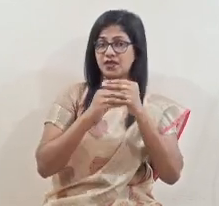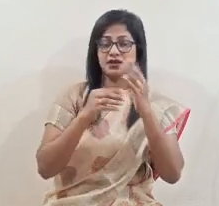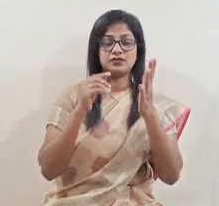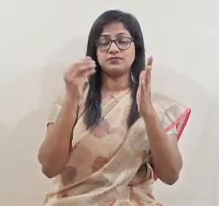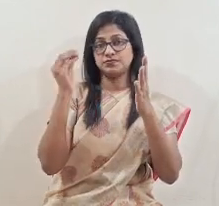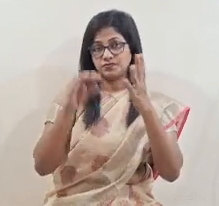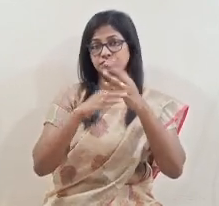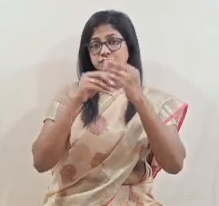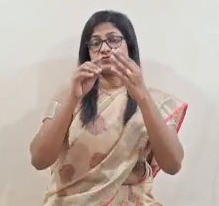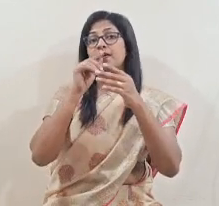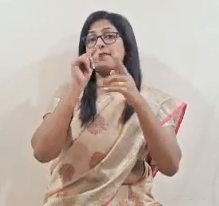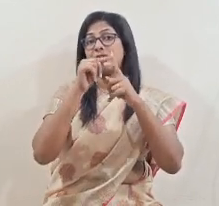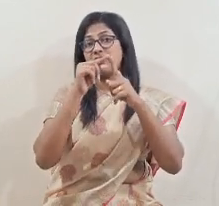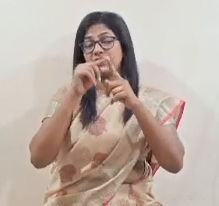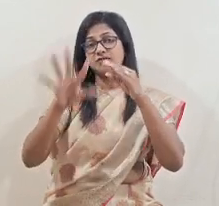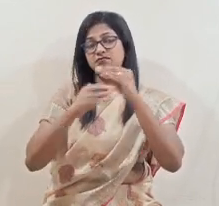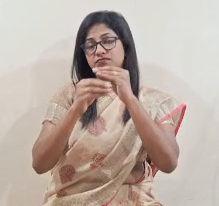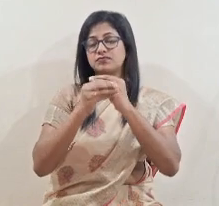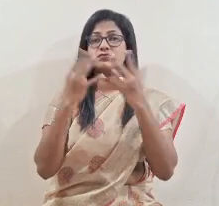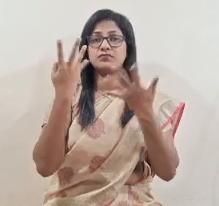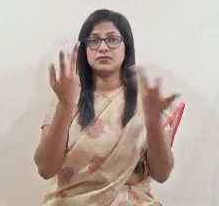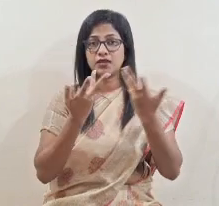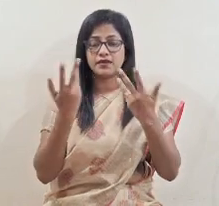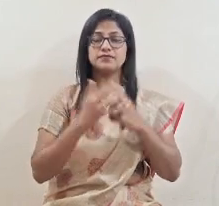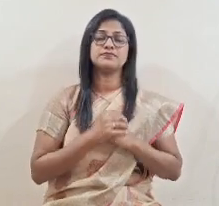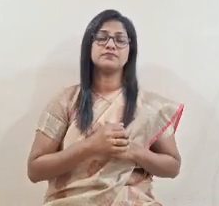more parameters that could be added up.